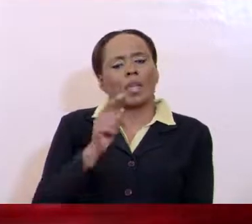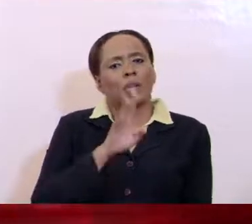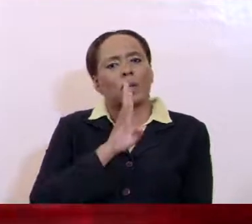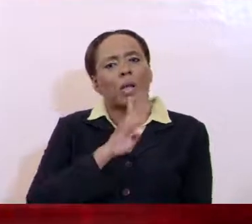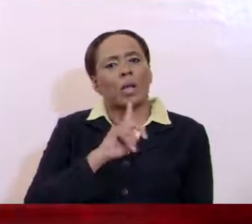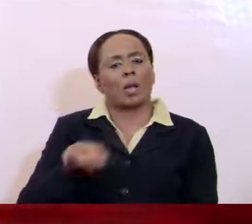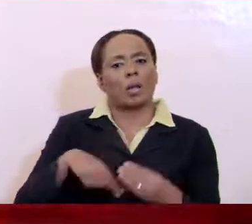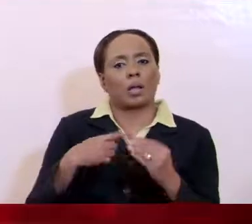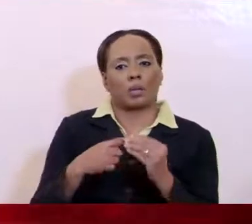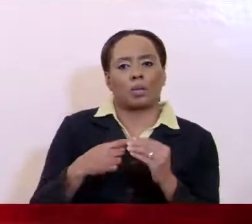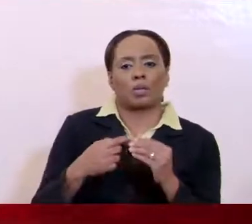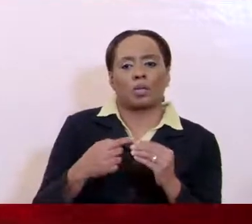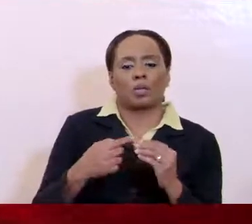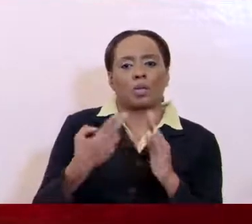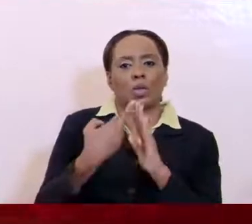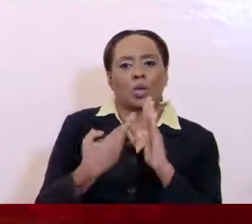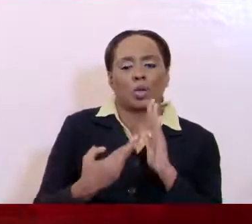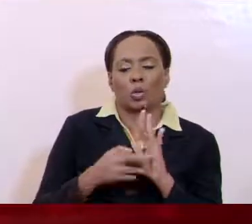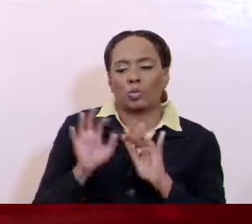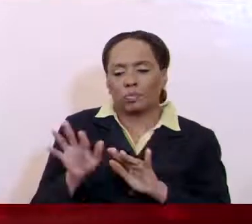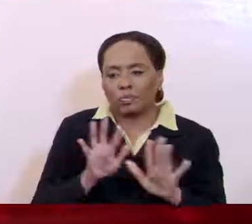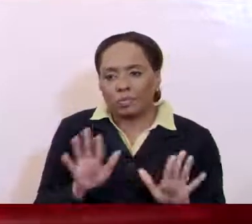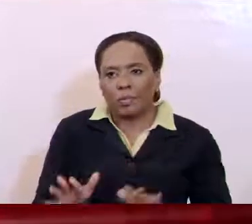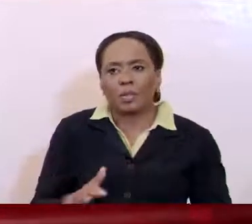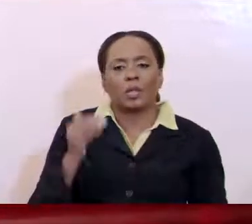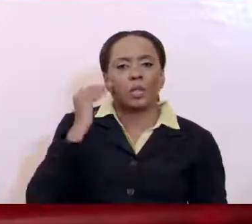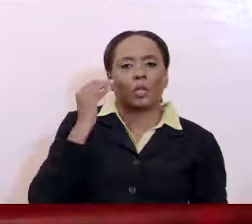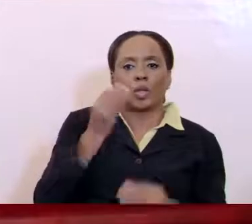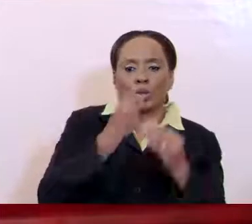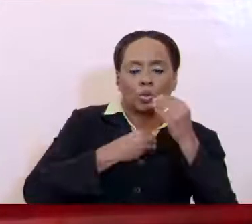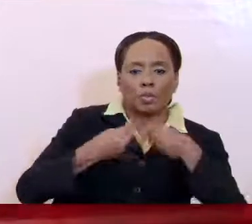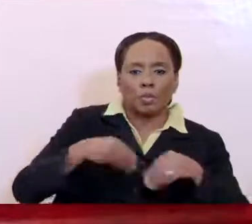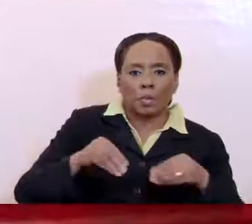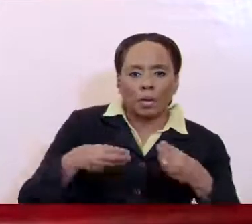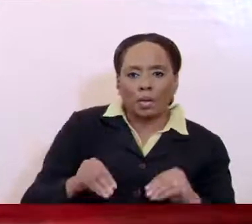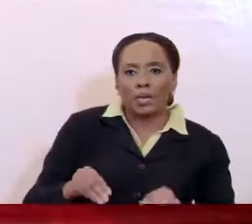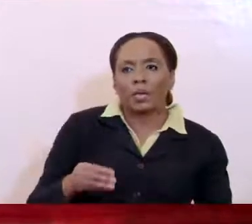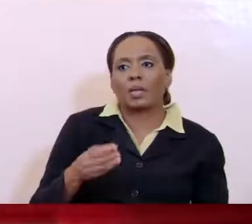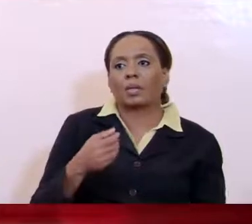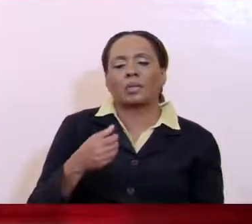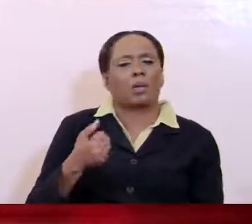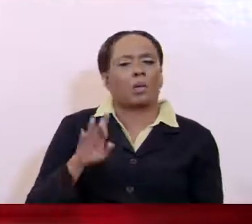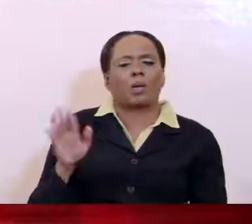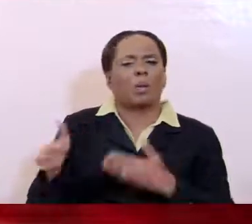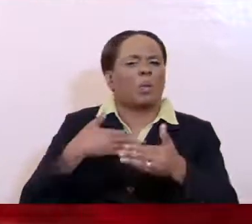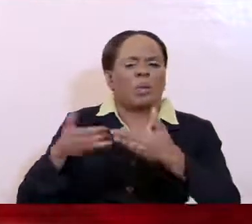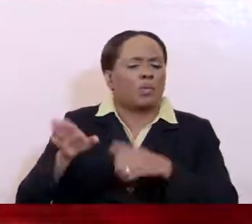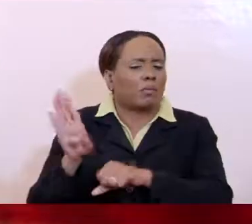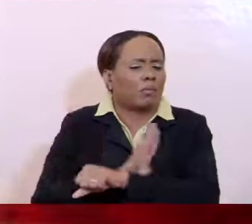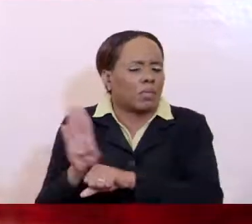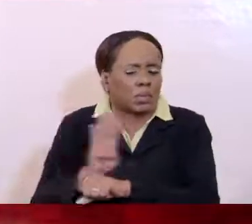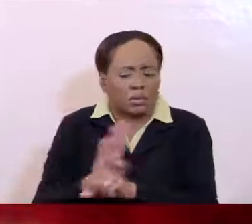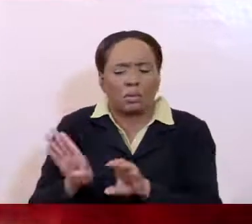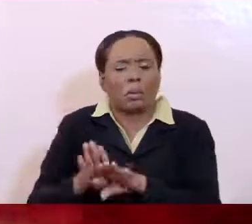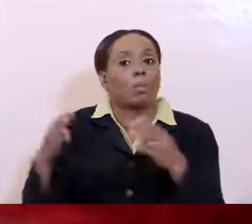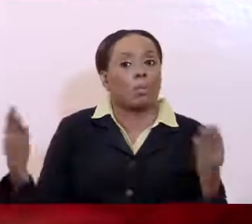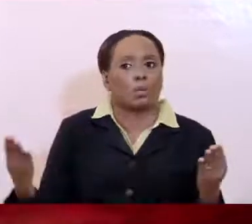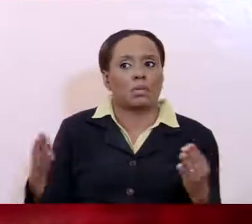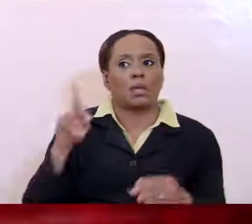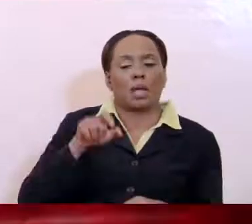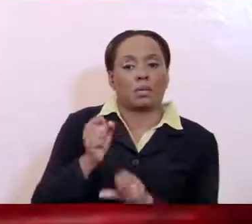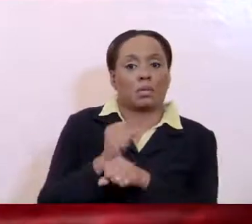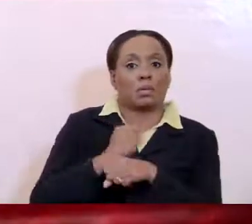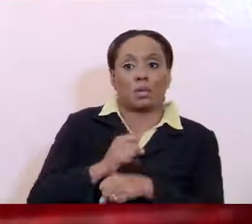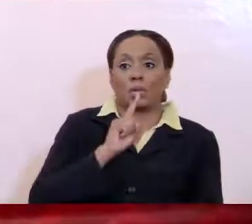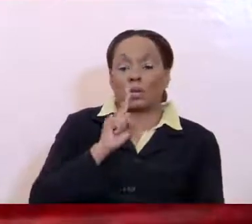that the supermarkets or businesses that are open are responsible for ensuring that persons